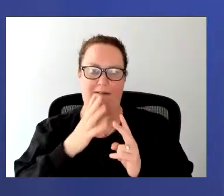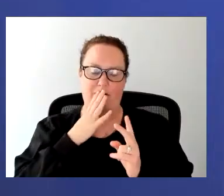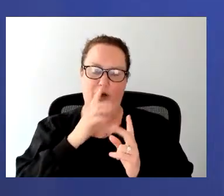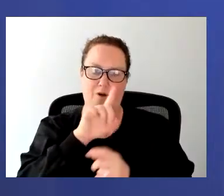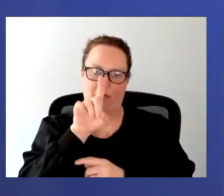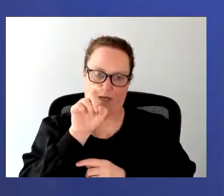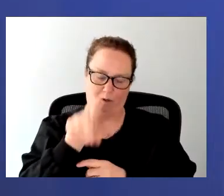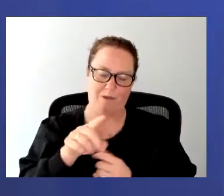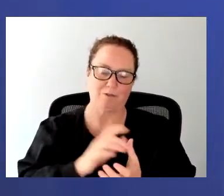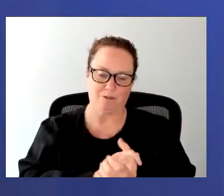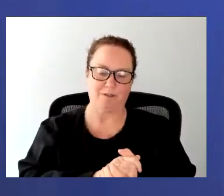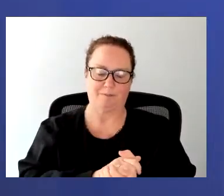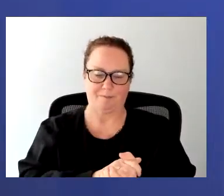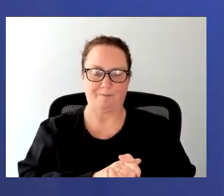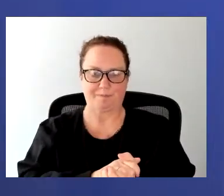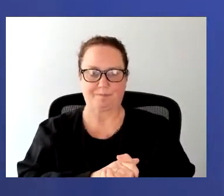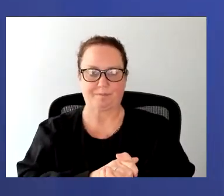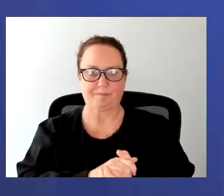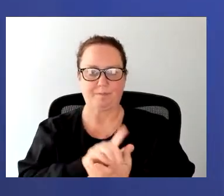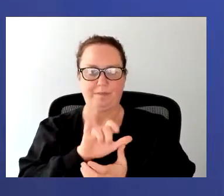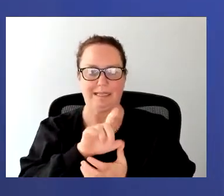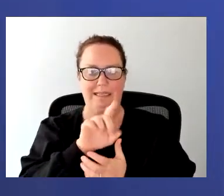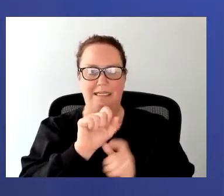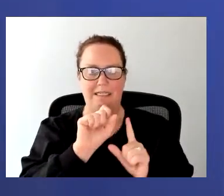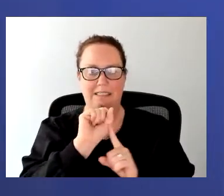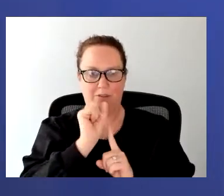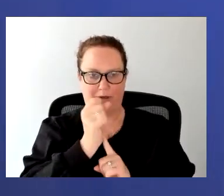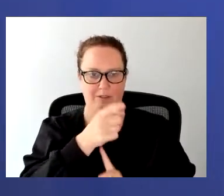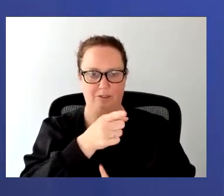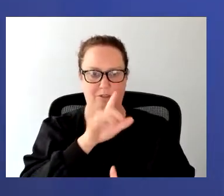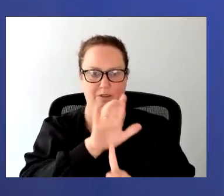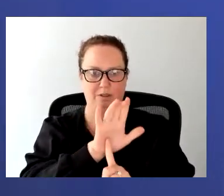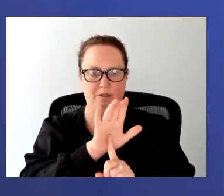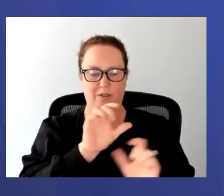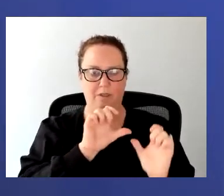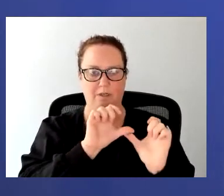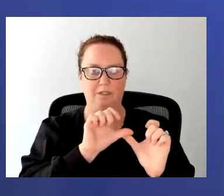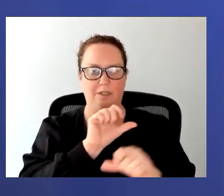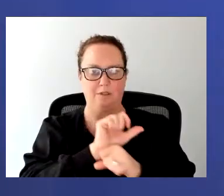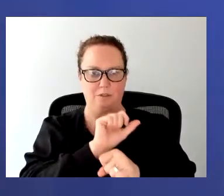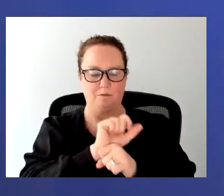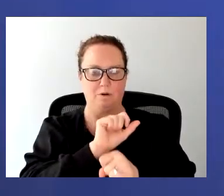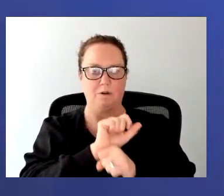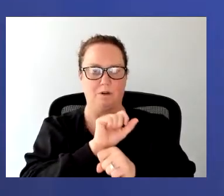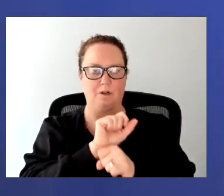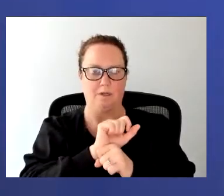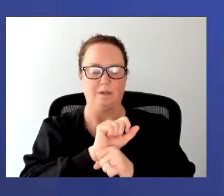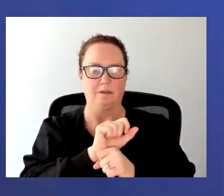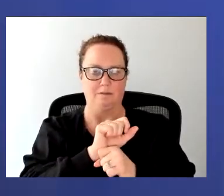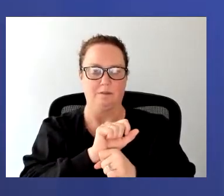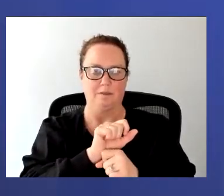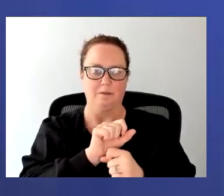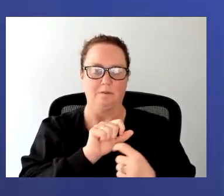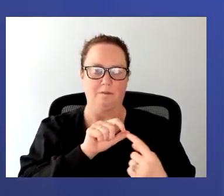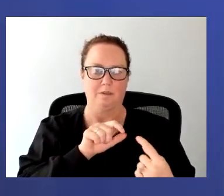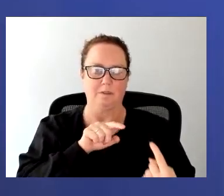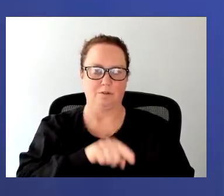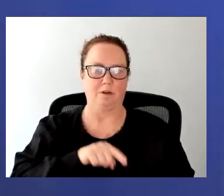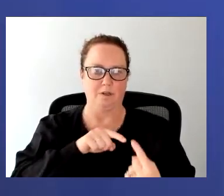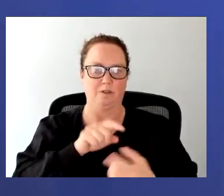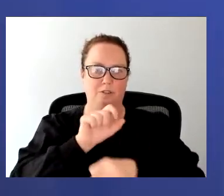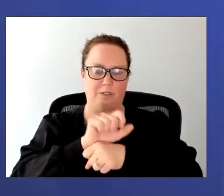know, so in Linda's case, she continues to work despite all the struggles. So she has an